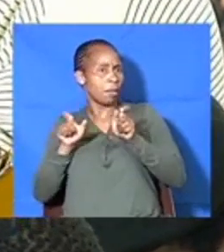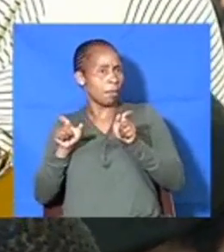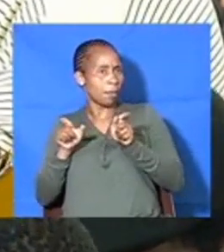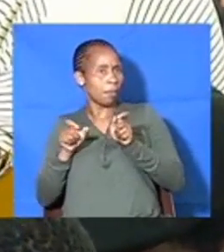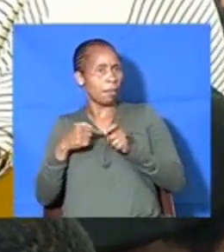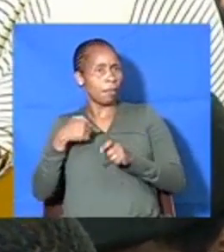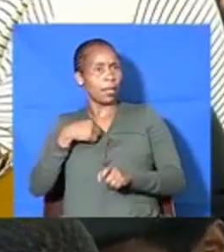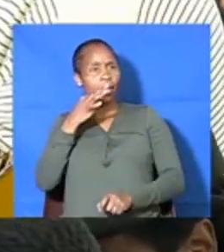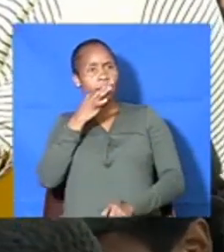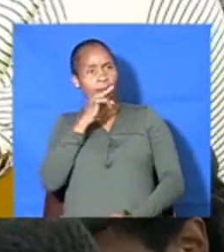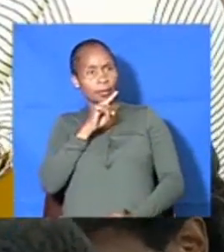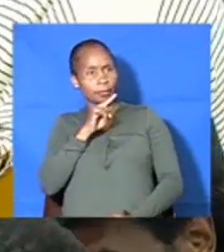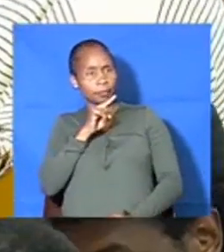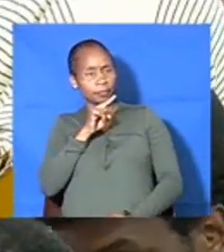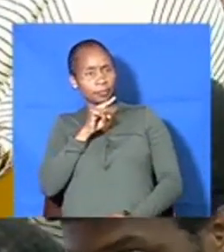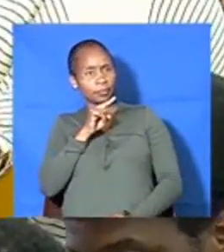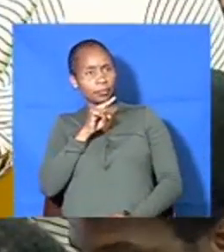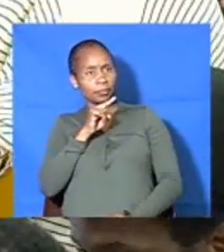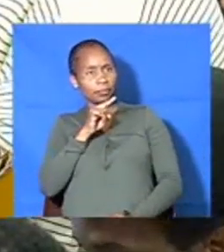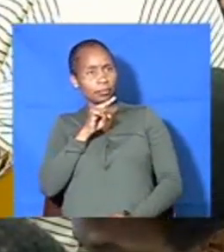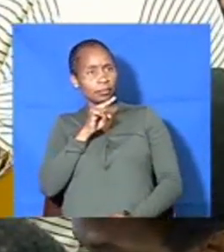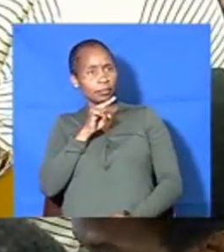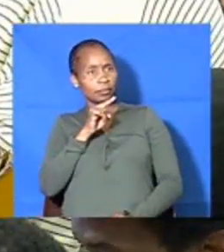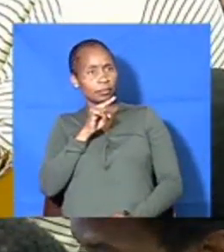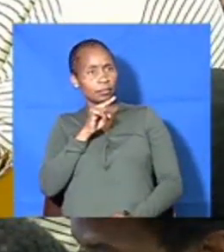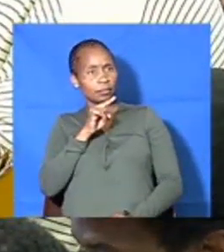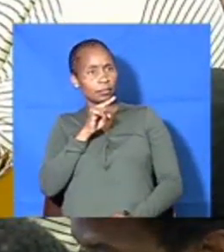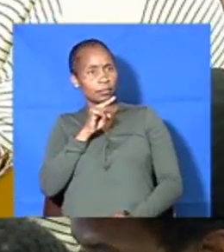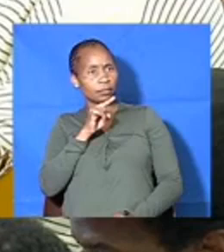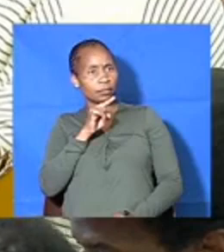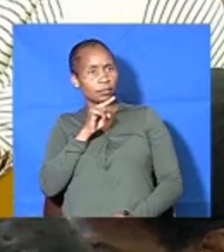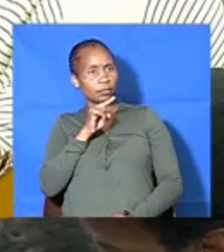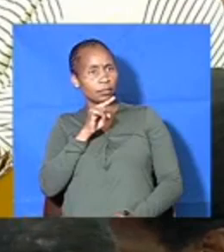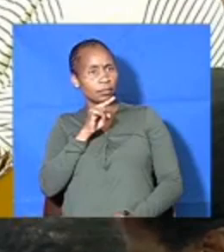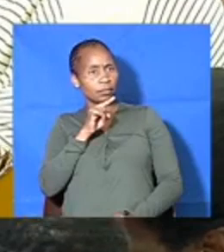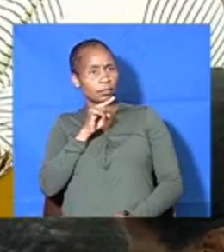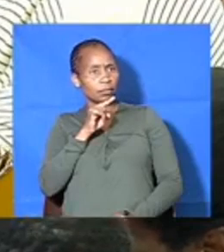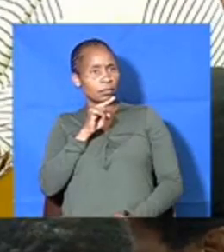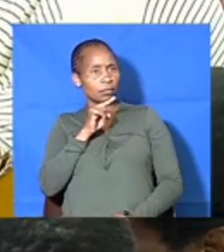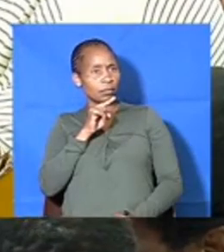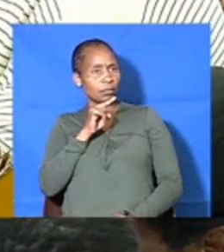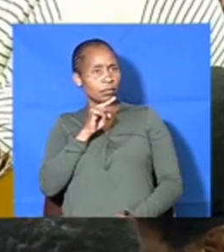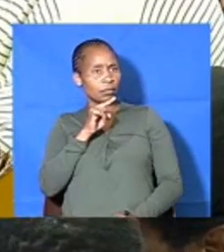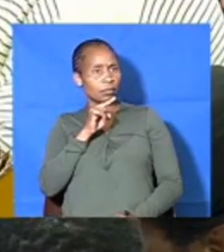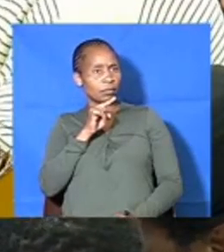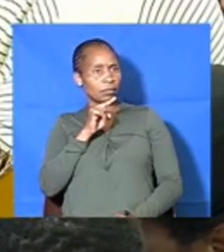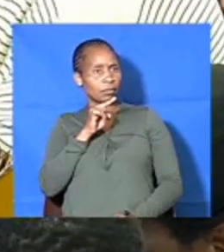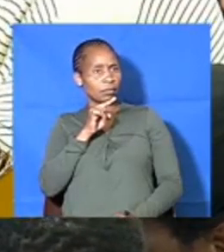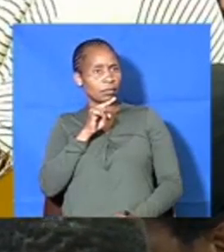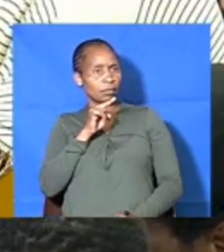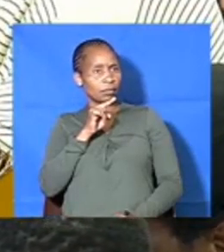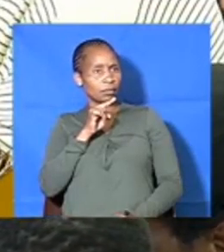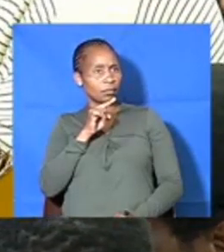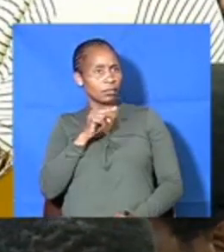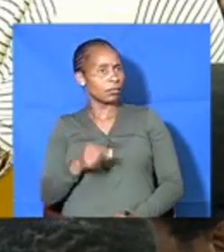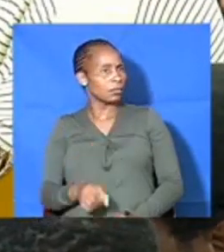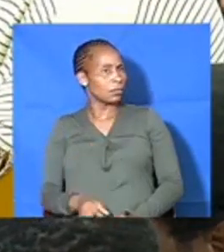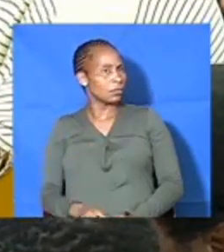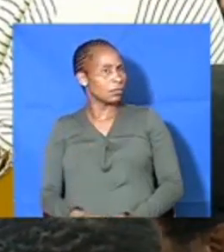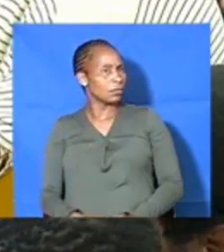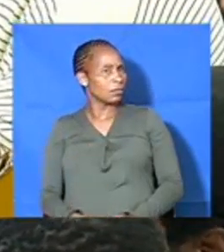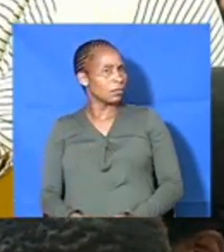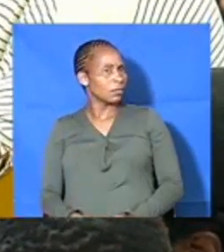So he was asking a medication just for 2 months only. They said there's no medication. And the point number two.